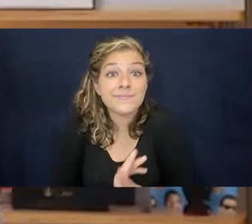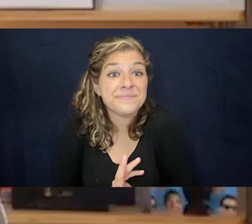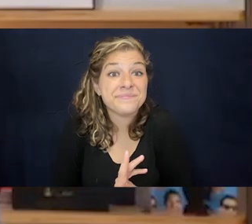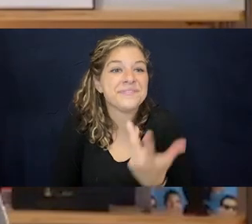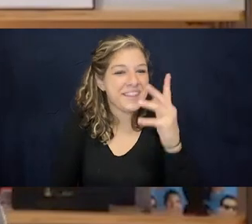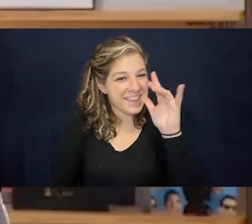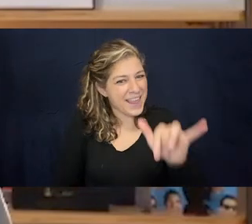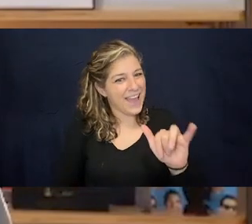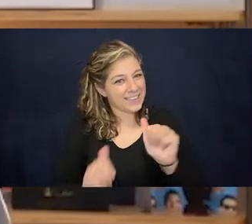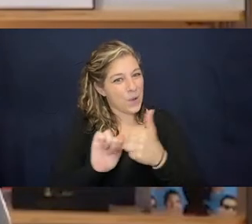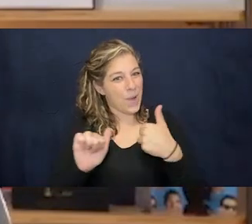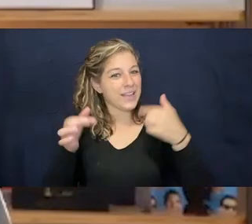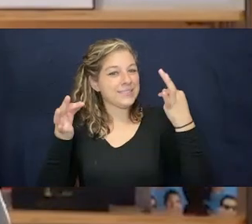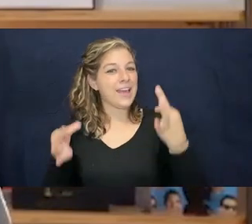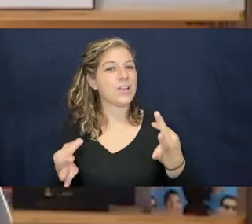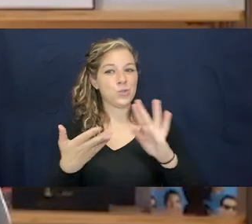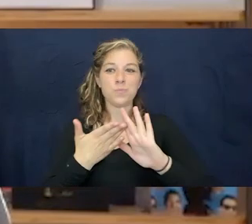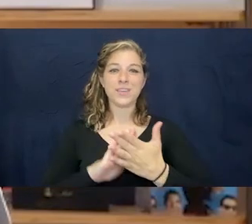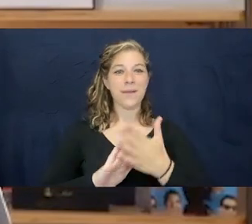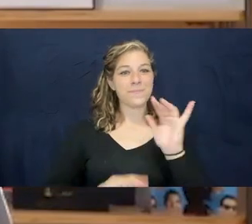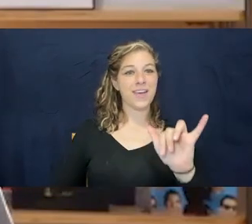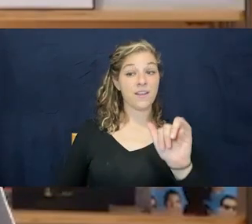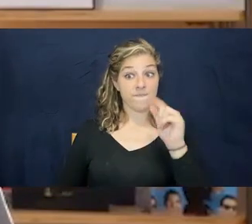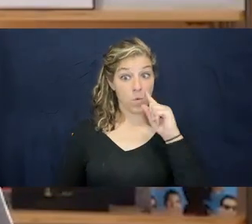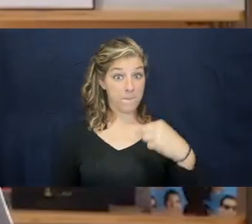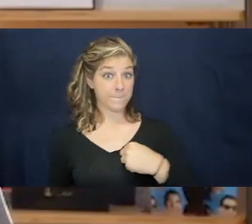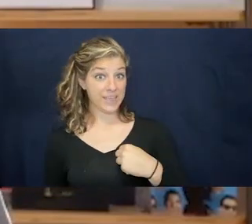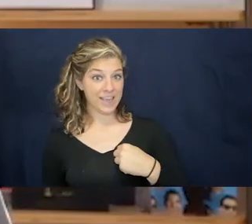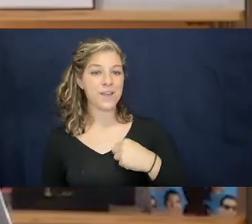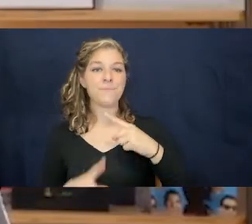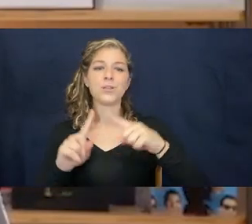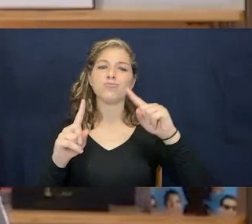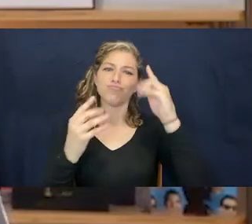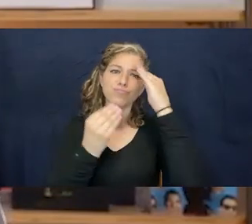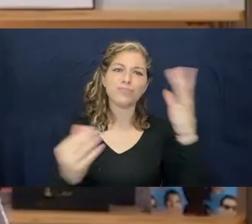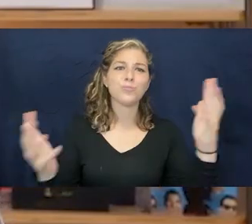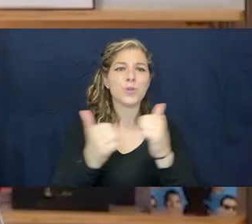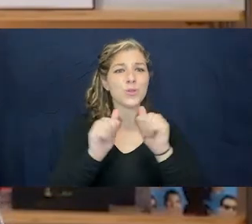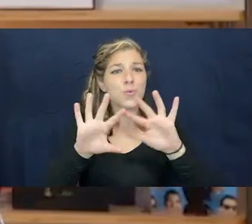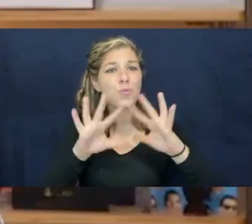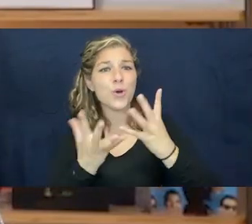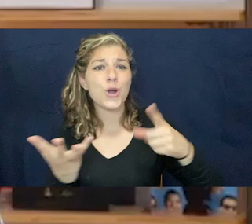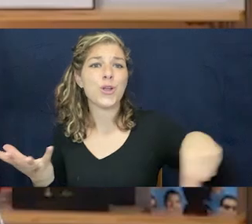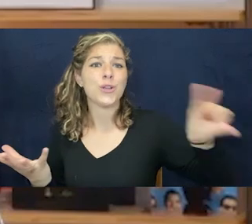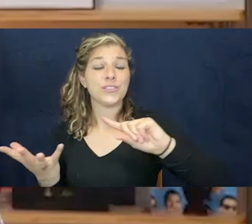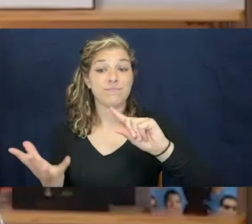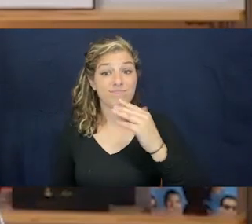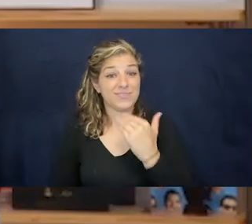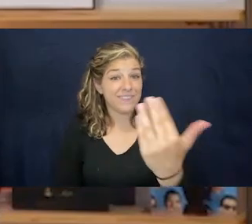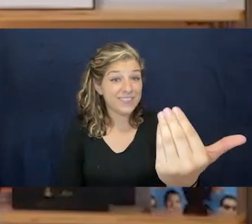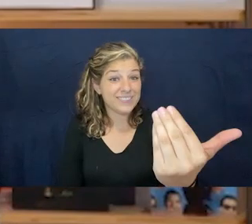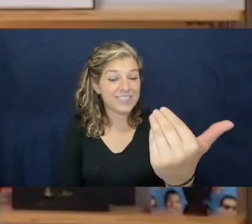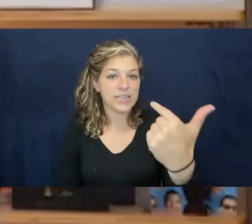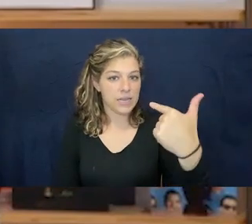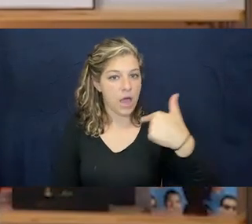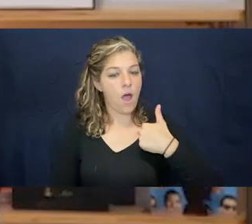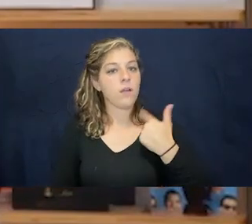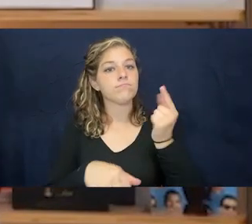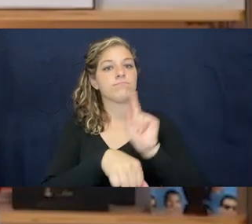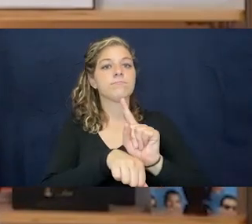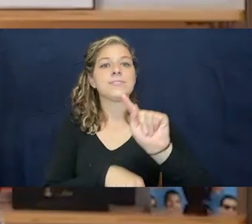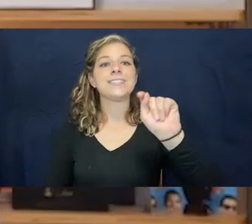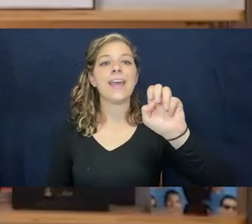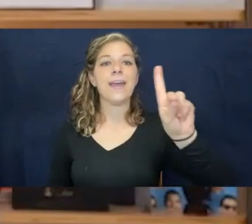that, then we are literally unstoppable. And that is how I decided to be, not only for my own sake, but to share that with